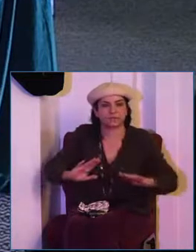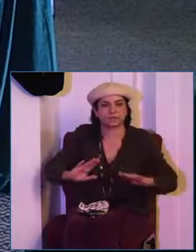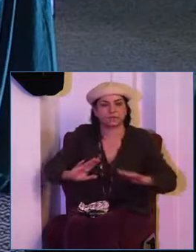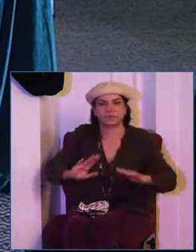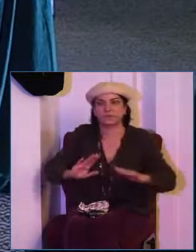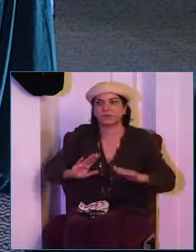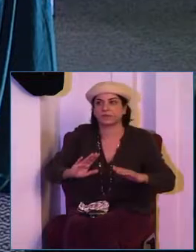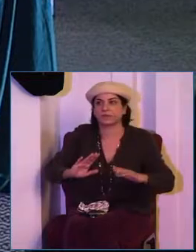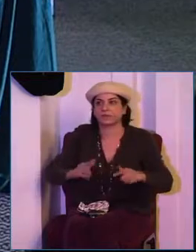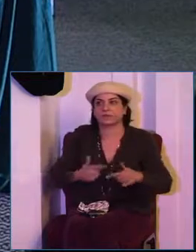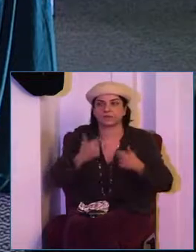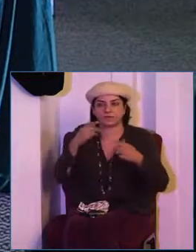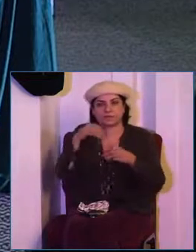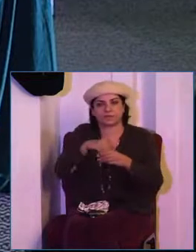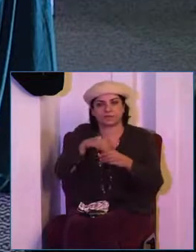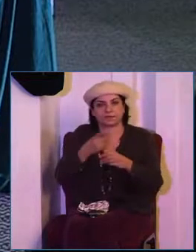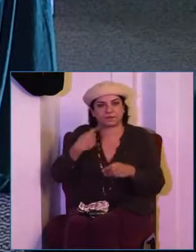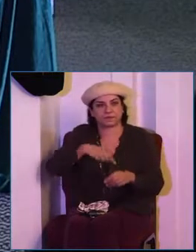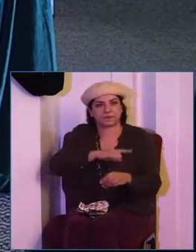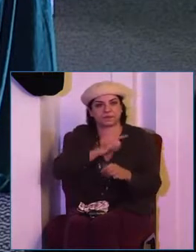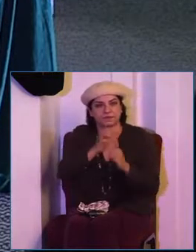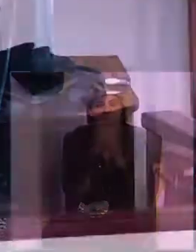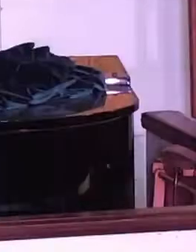Amen. Join us in our opening song.